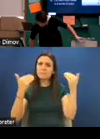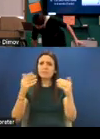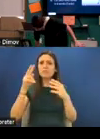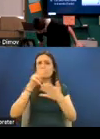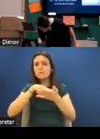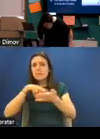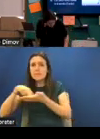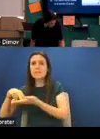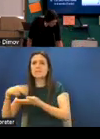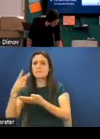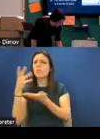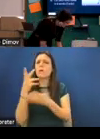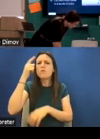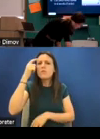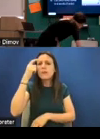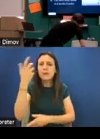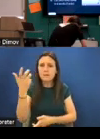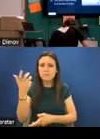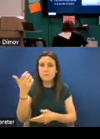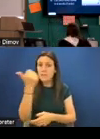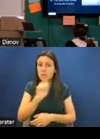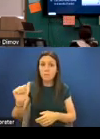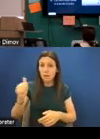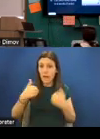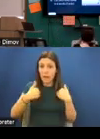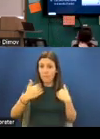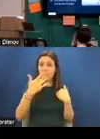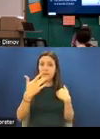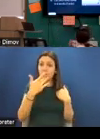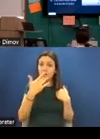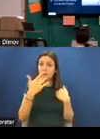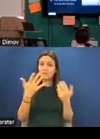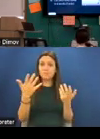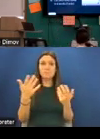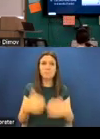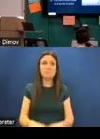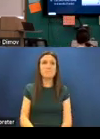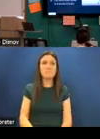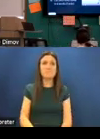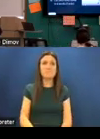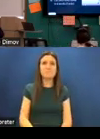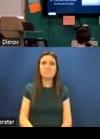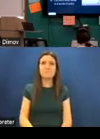think? Anybody have a favorite here? Something they'd like to say?